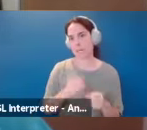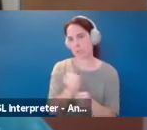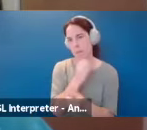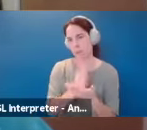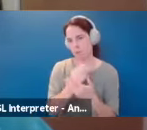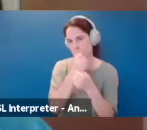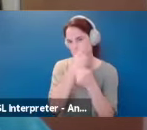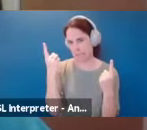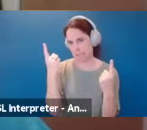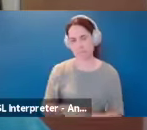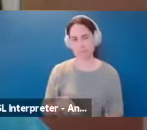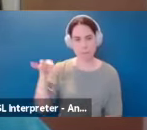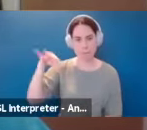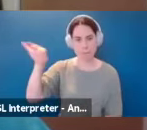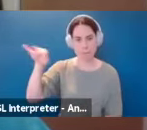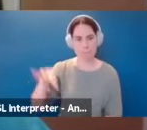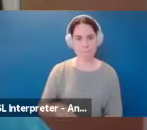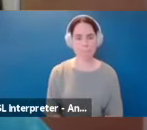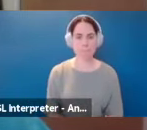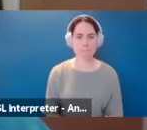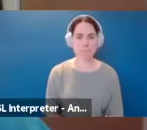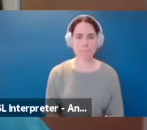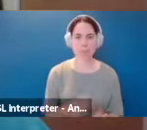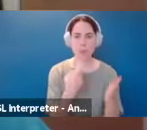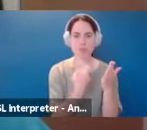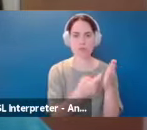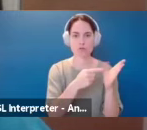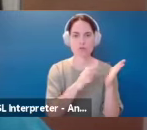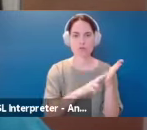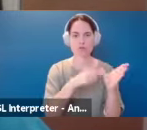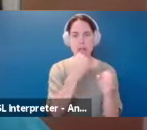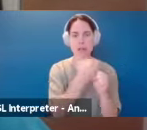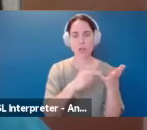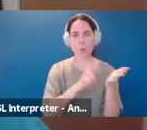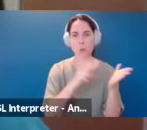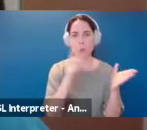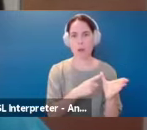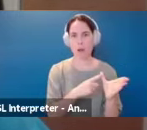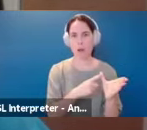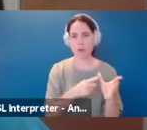Rat Naguna, why do we need to be courageous to have this conversation?